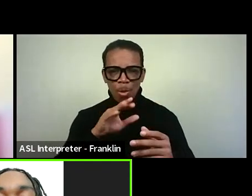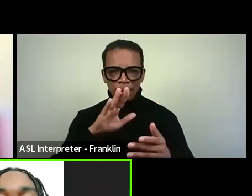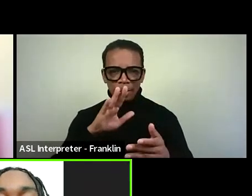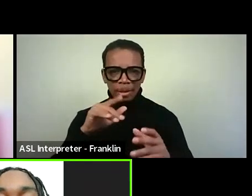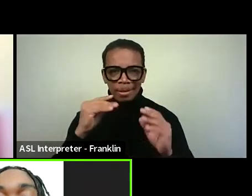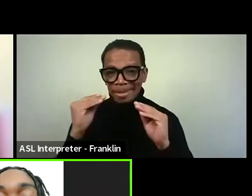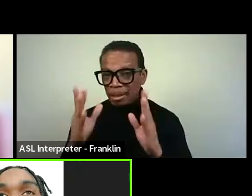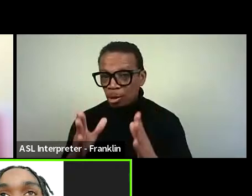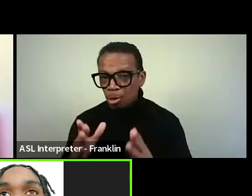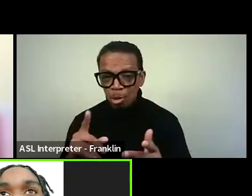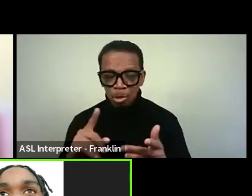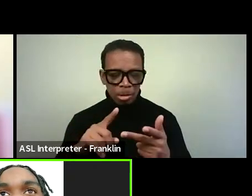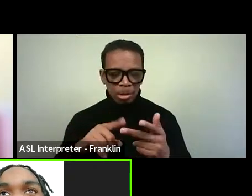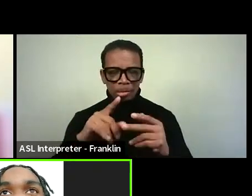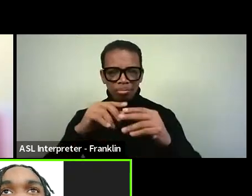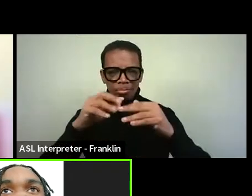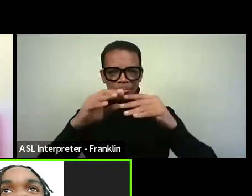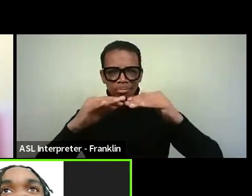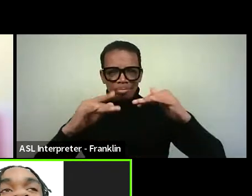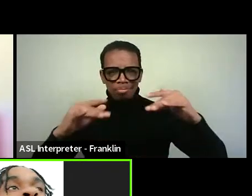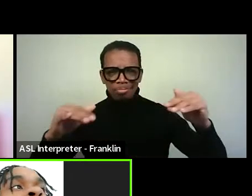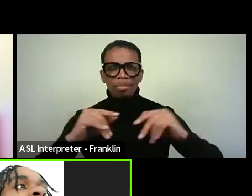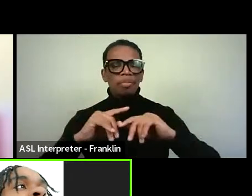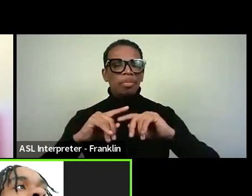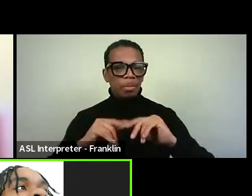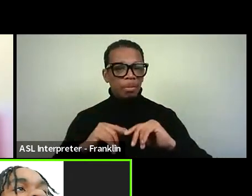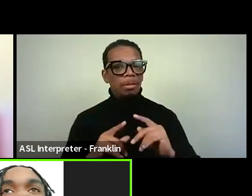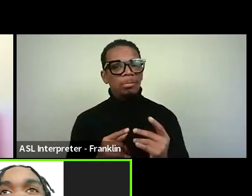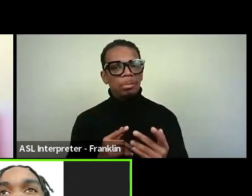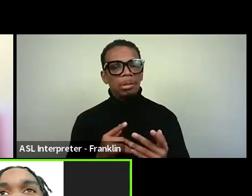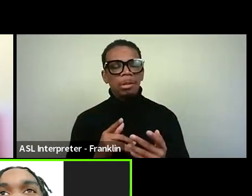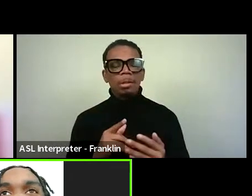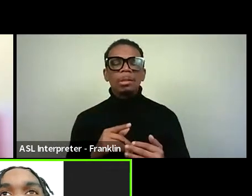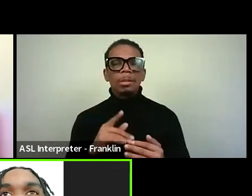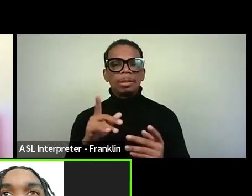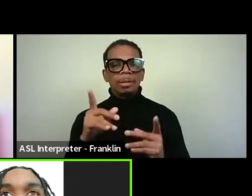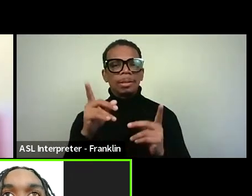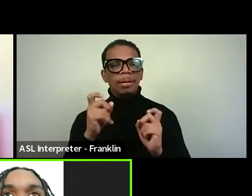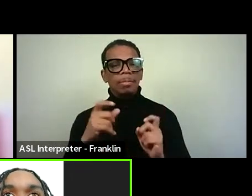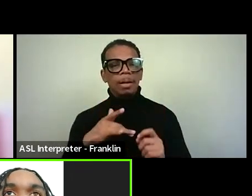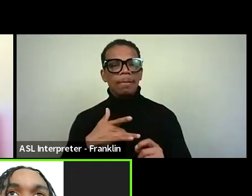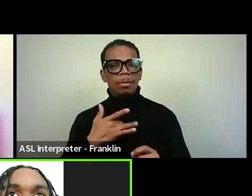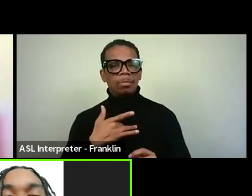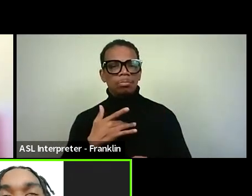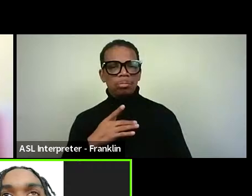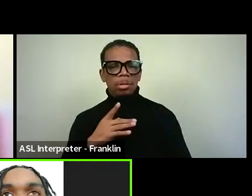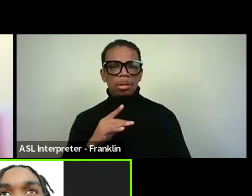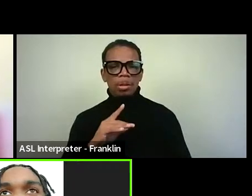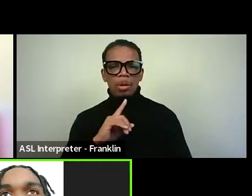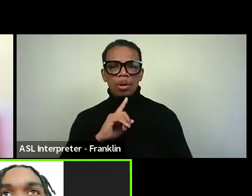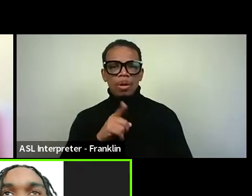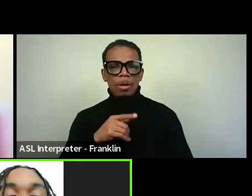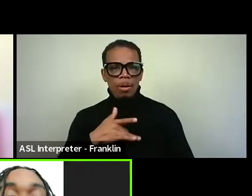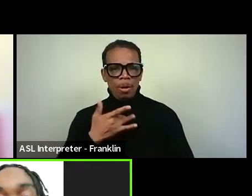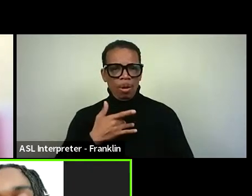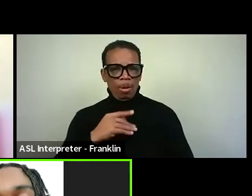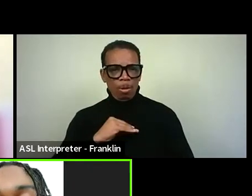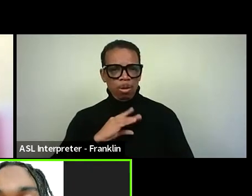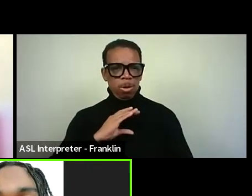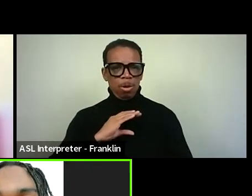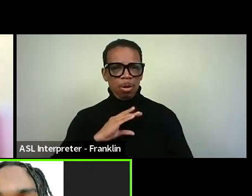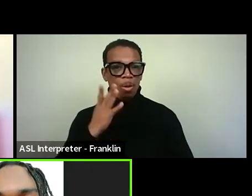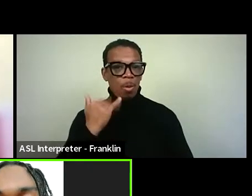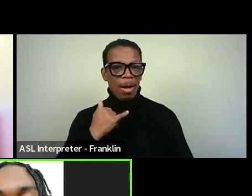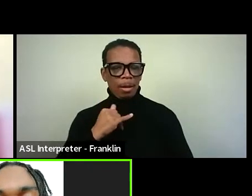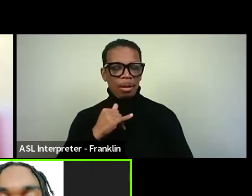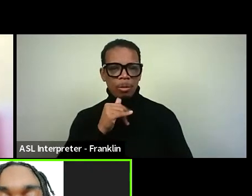and teachers, things of that nature, which pretty much gave us a sense of more relaxation because it's not bottled up